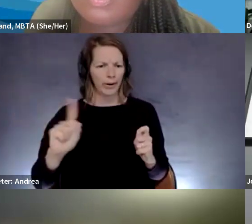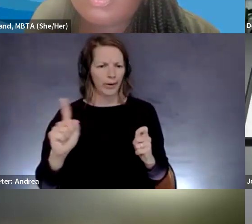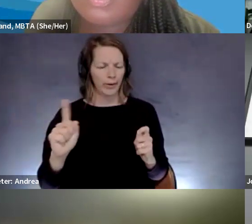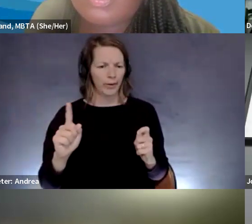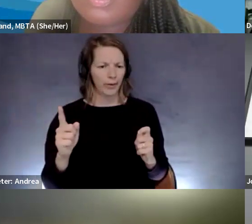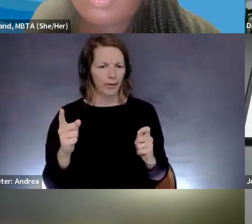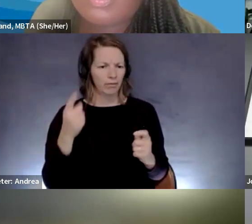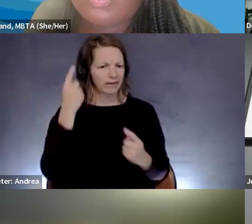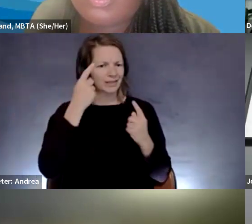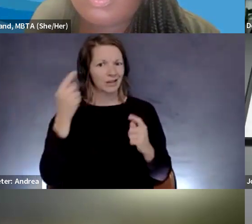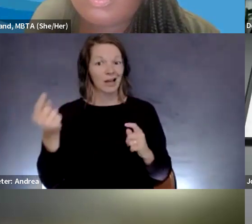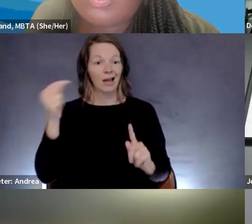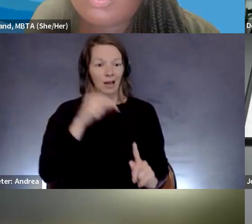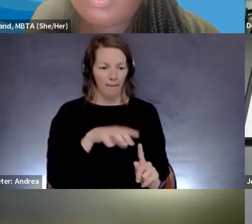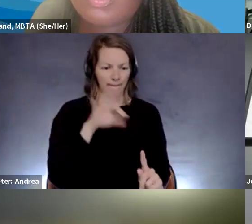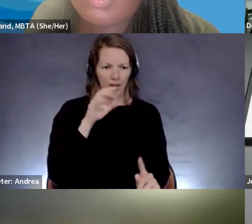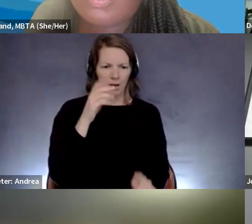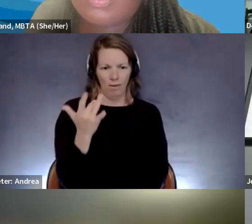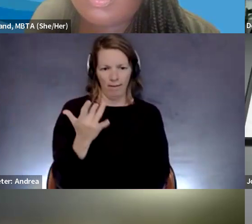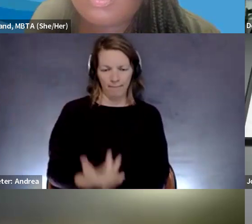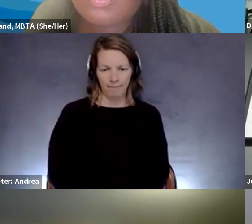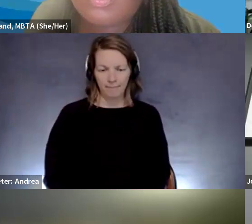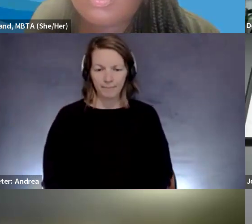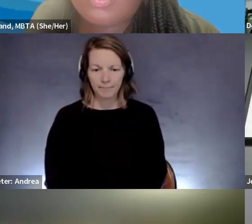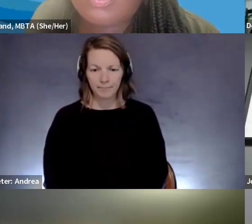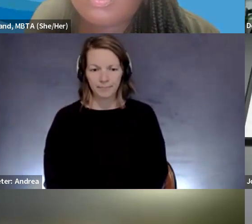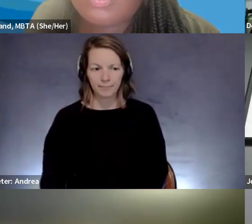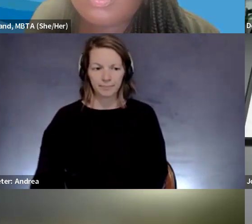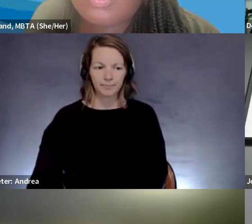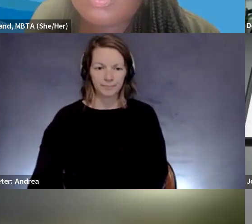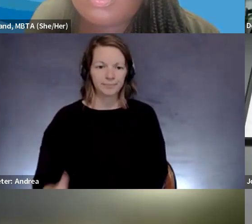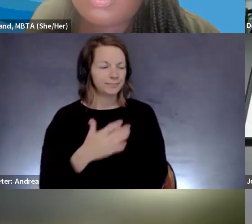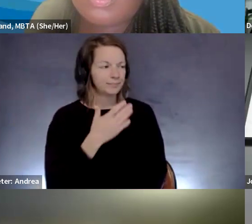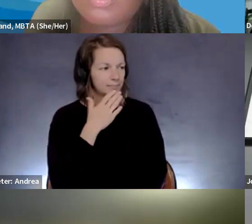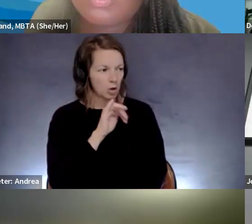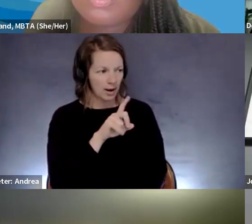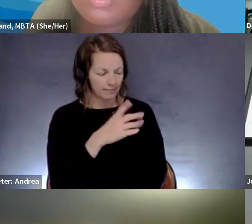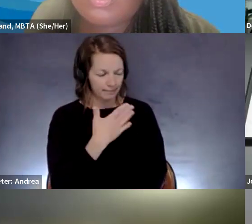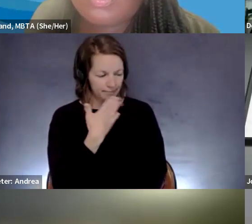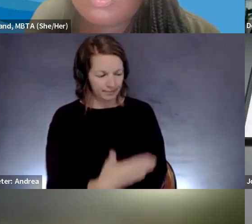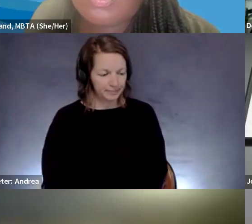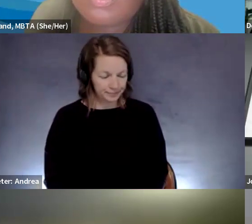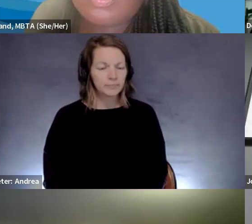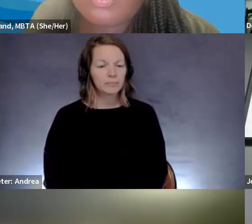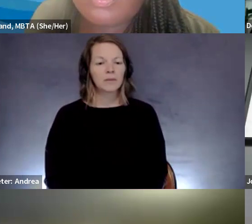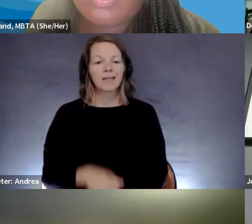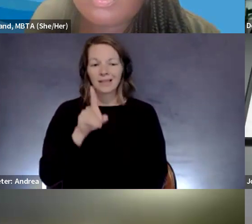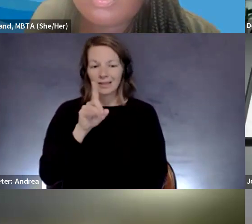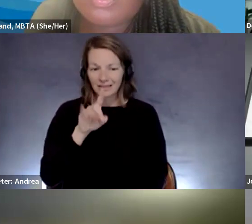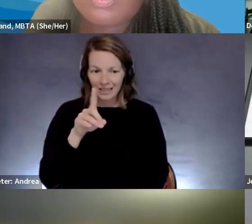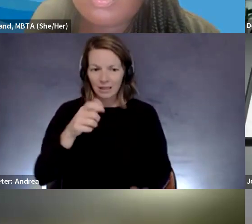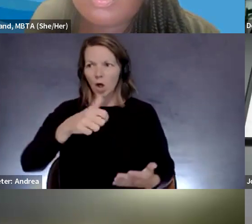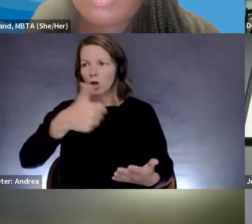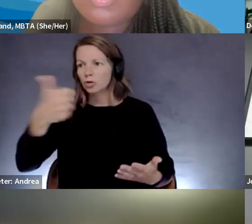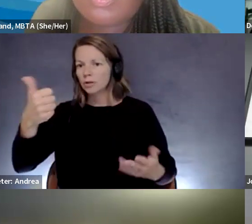project, and why was this site chosen? So thank you very much for the question. So we did do an alternatives analysis, and we looked at a